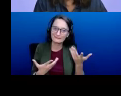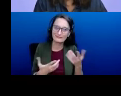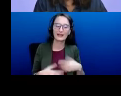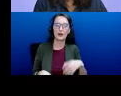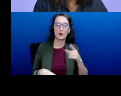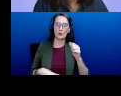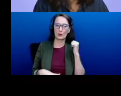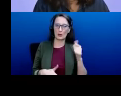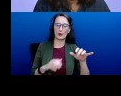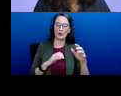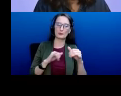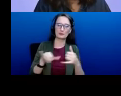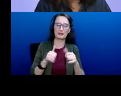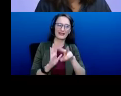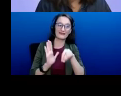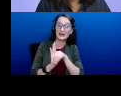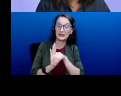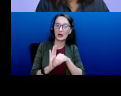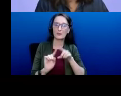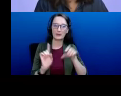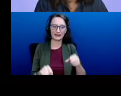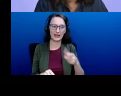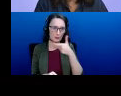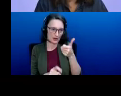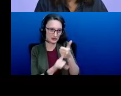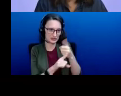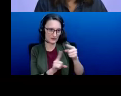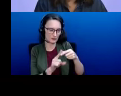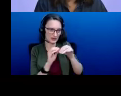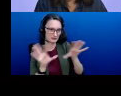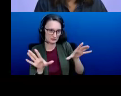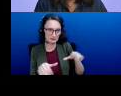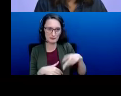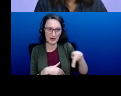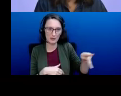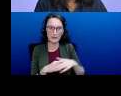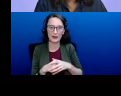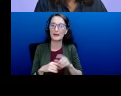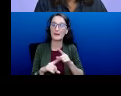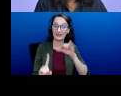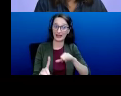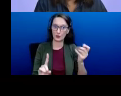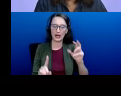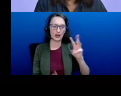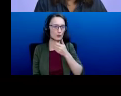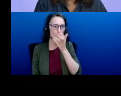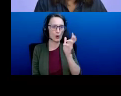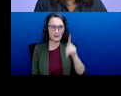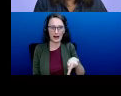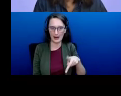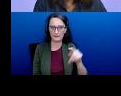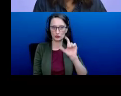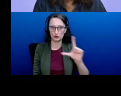this out. But in essence, it is a warm-up tool. You can use it for free on Google's website